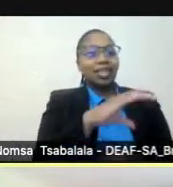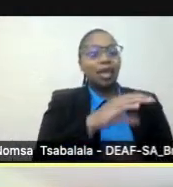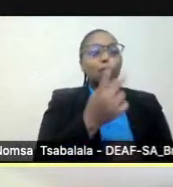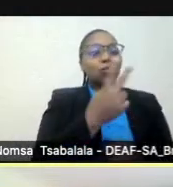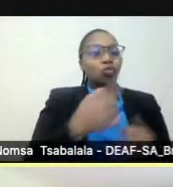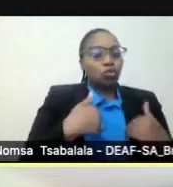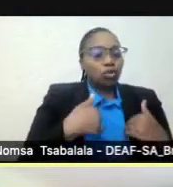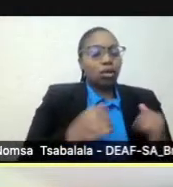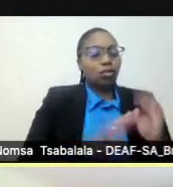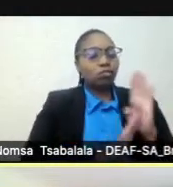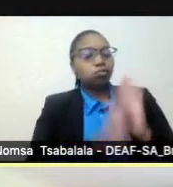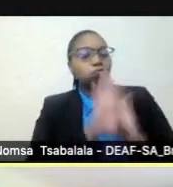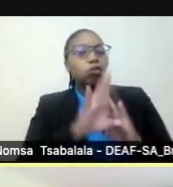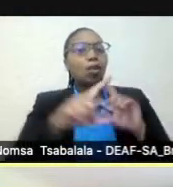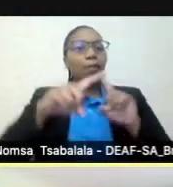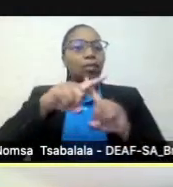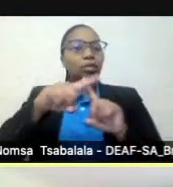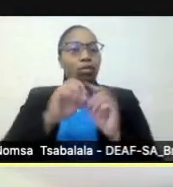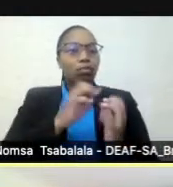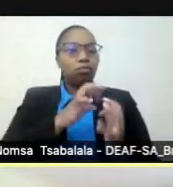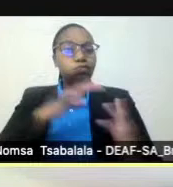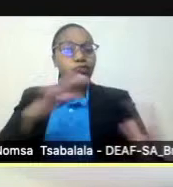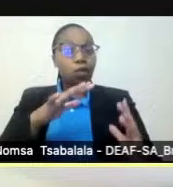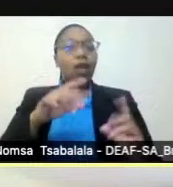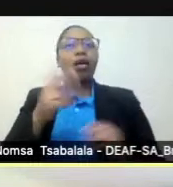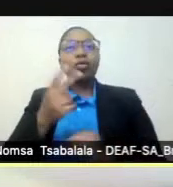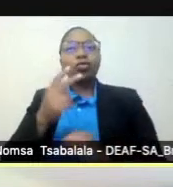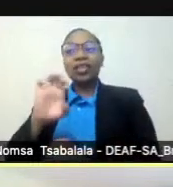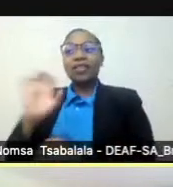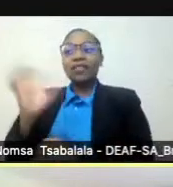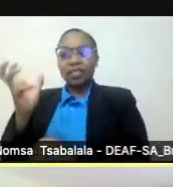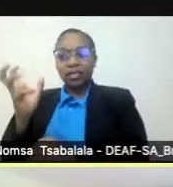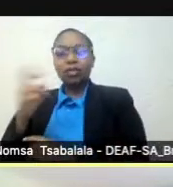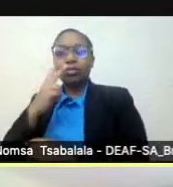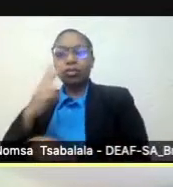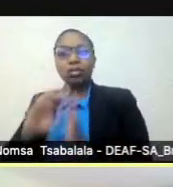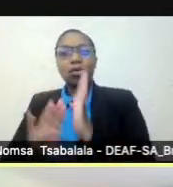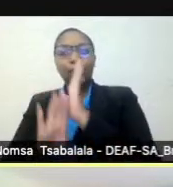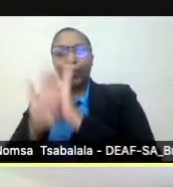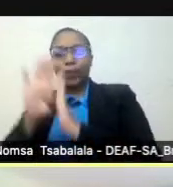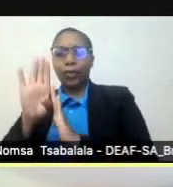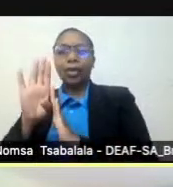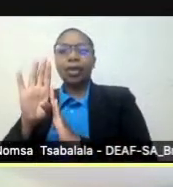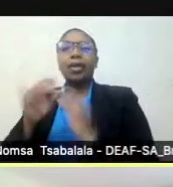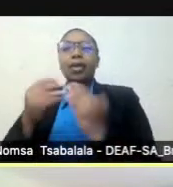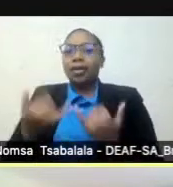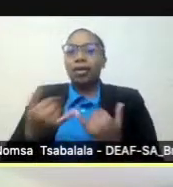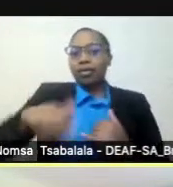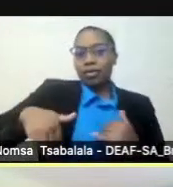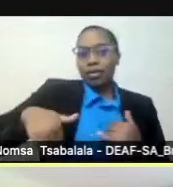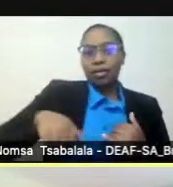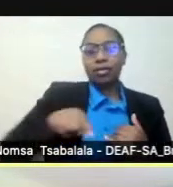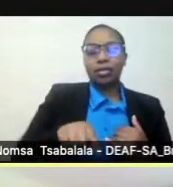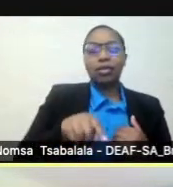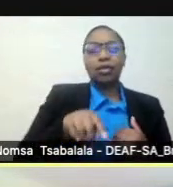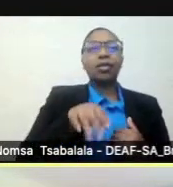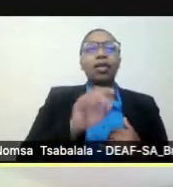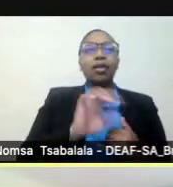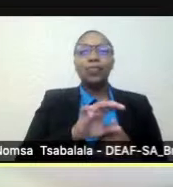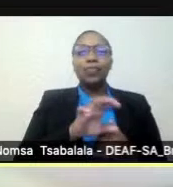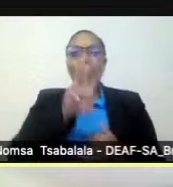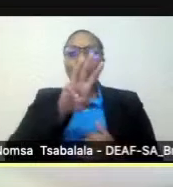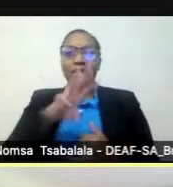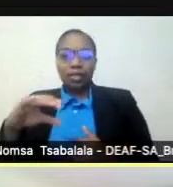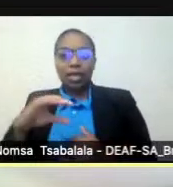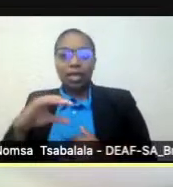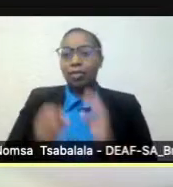some increases in Free State. As yet, Northern Cape has not really been seeing any increases. So I think just to